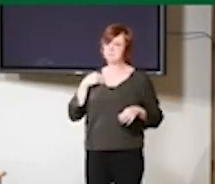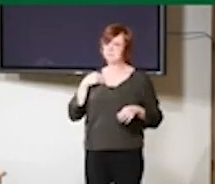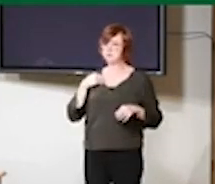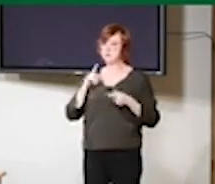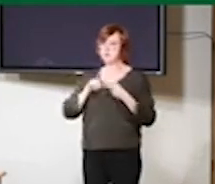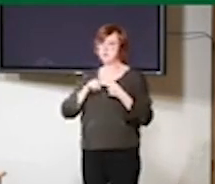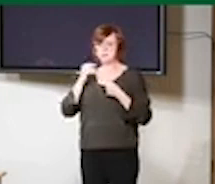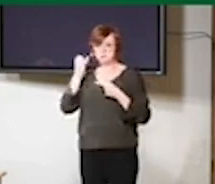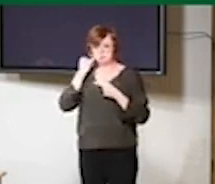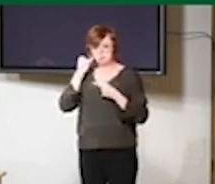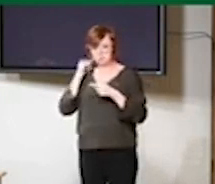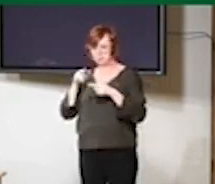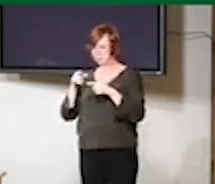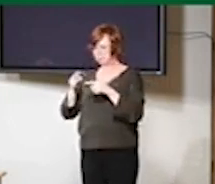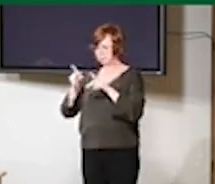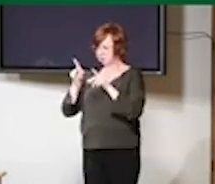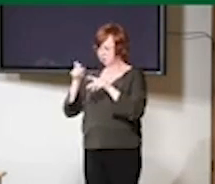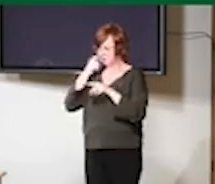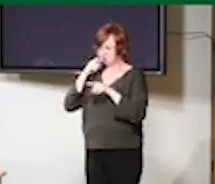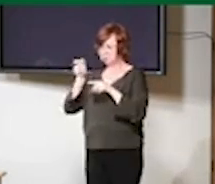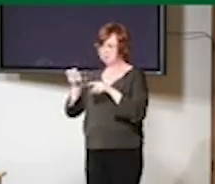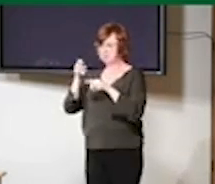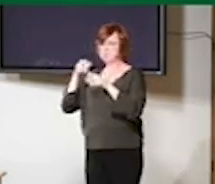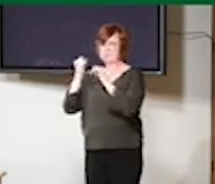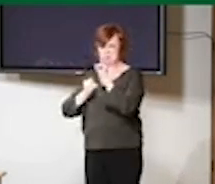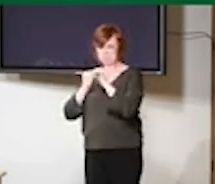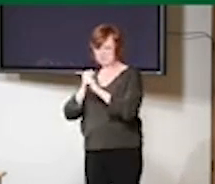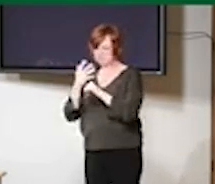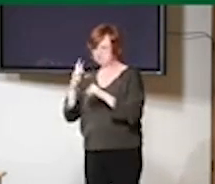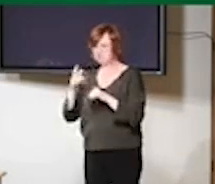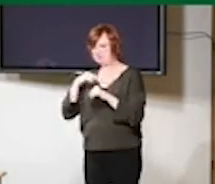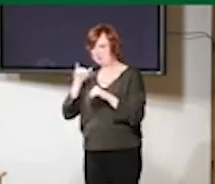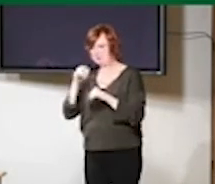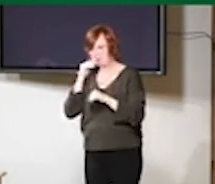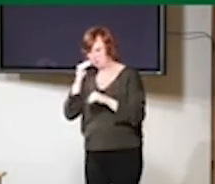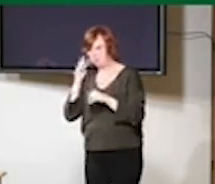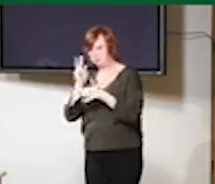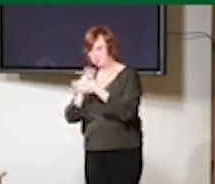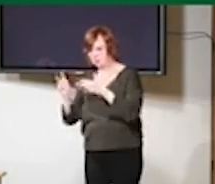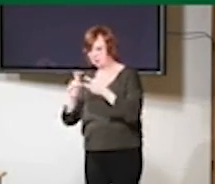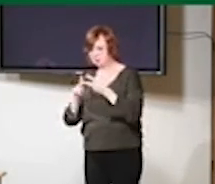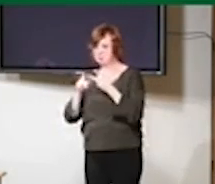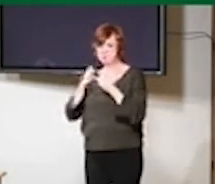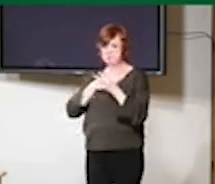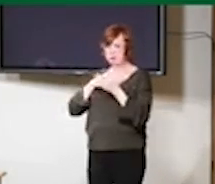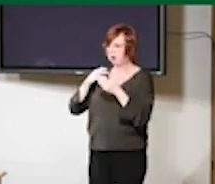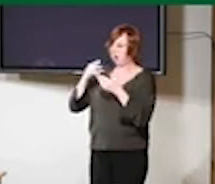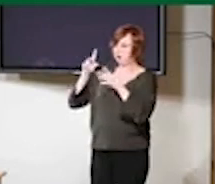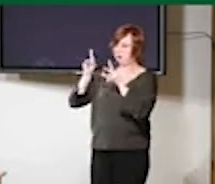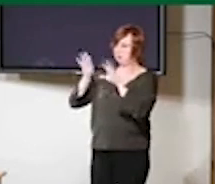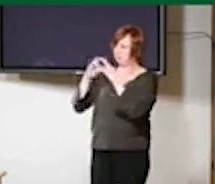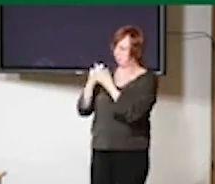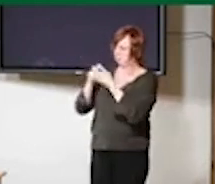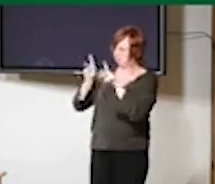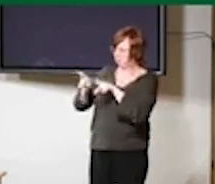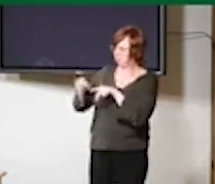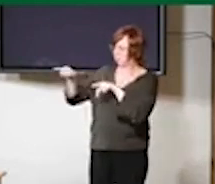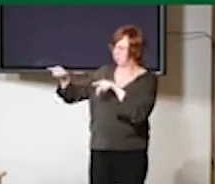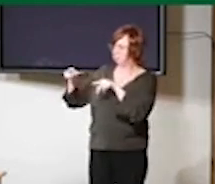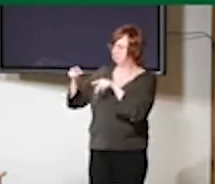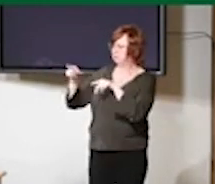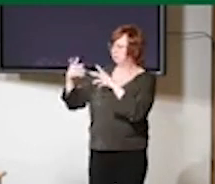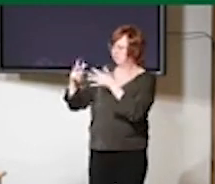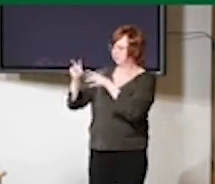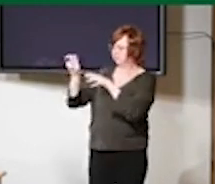must stay home for 2 weeks. You should not go shopping. But for all of us, this